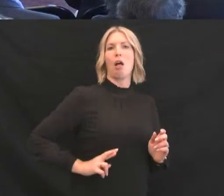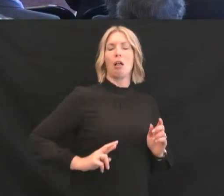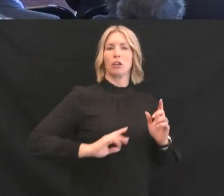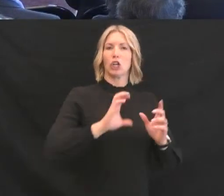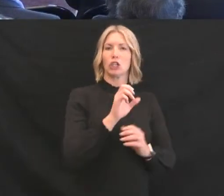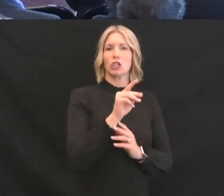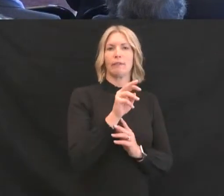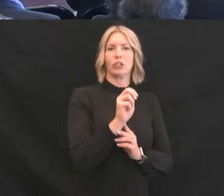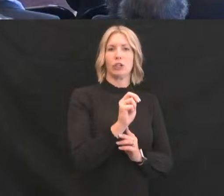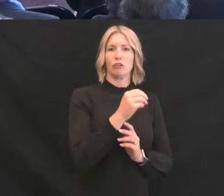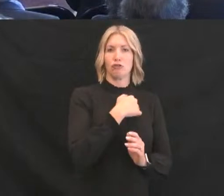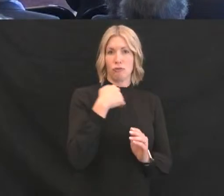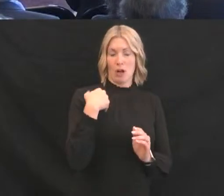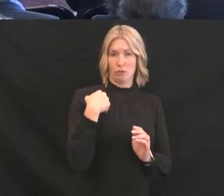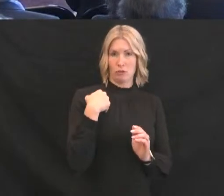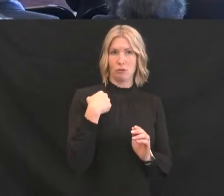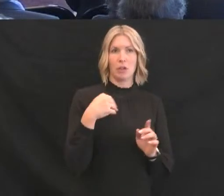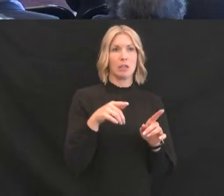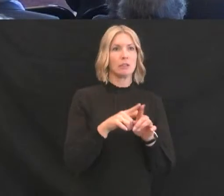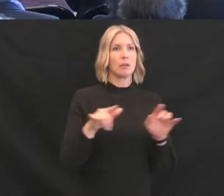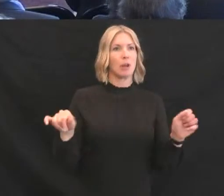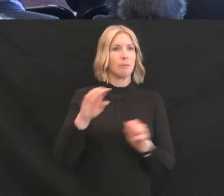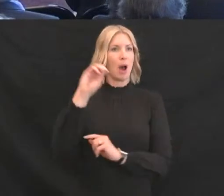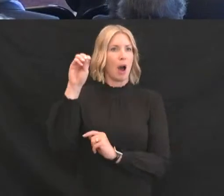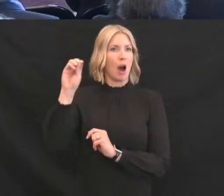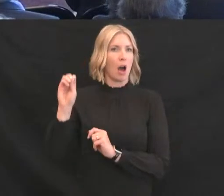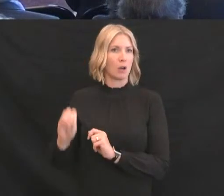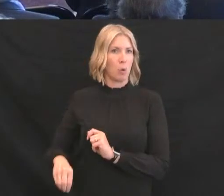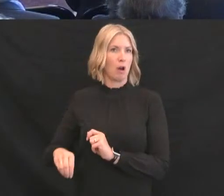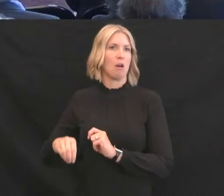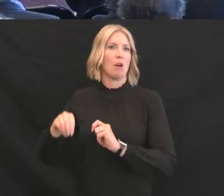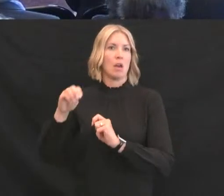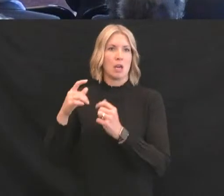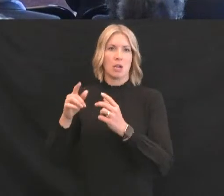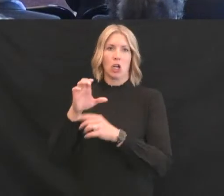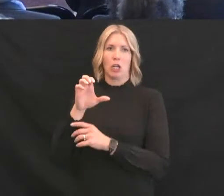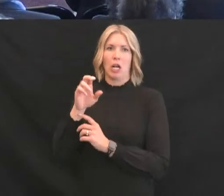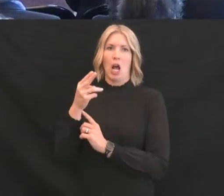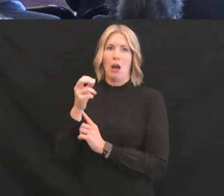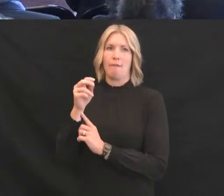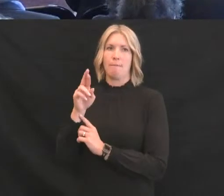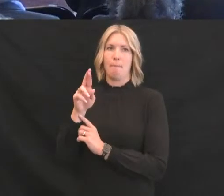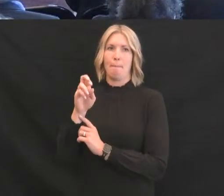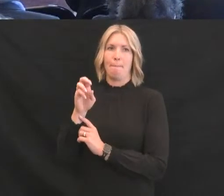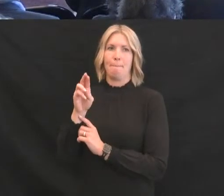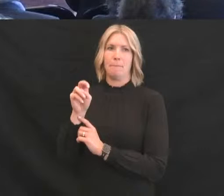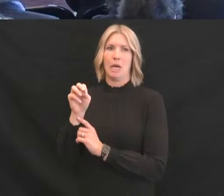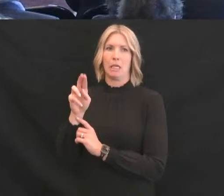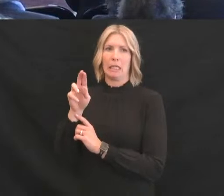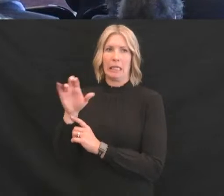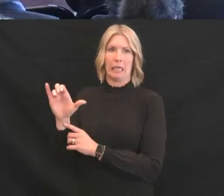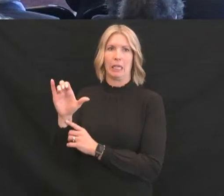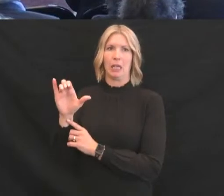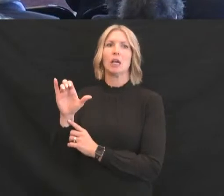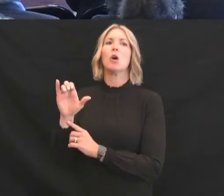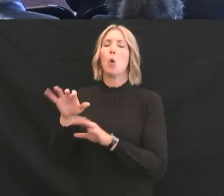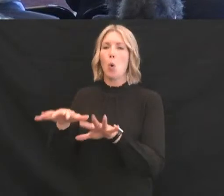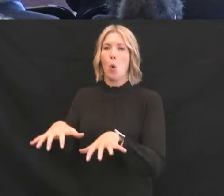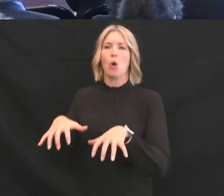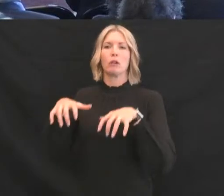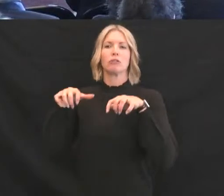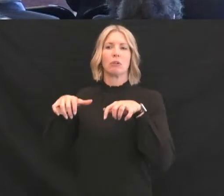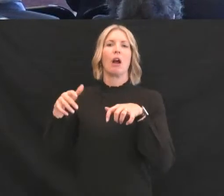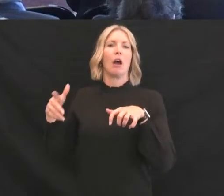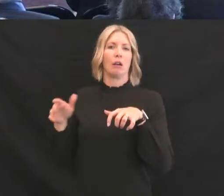the Ottawa Philharmonic Orchestra, and recorded CBC television and radio shows. In